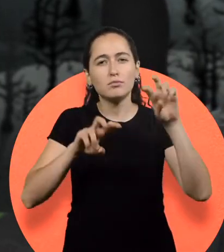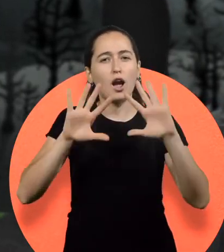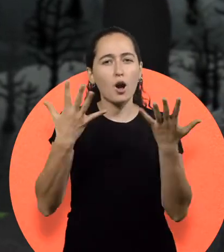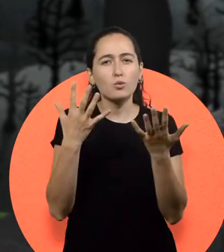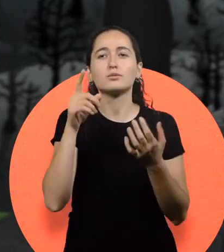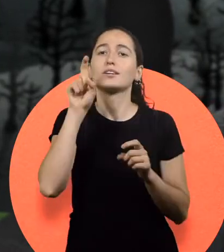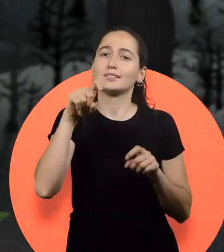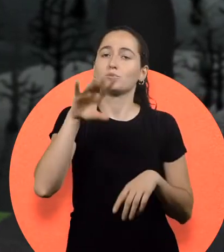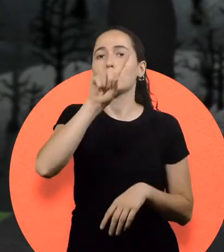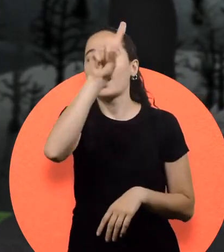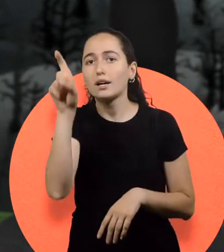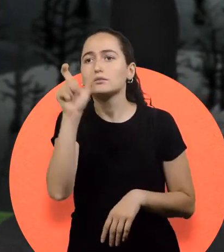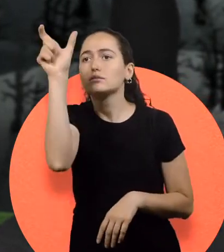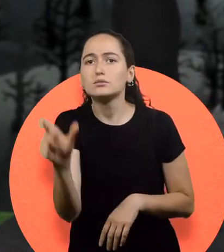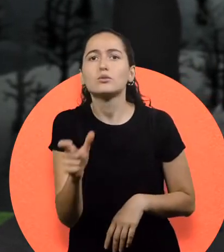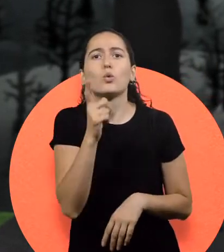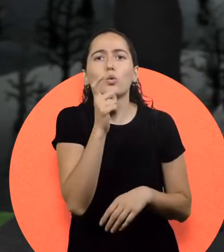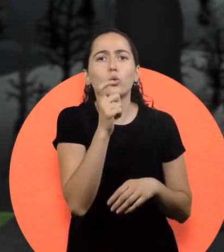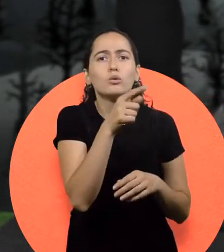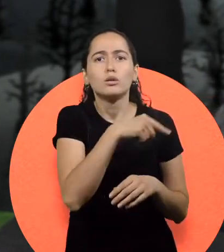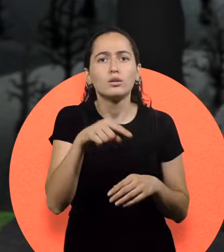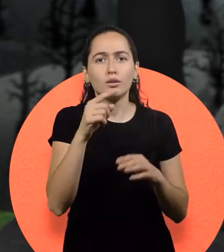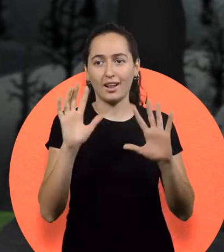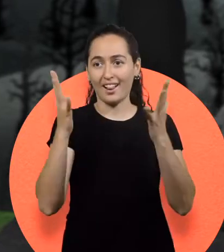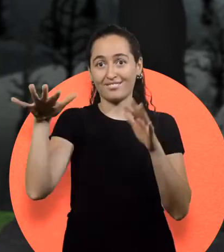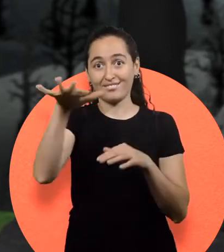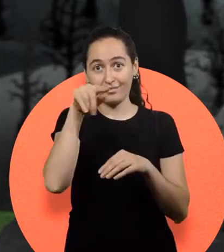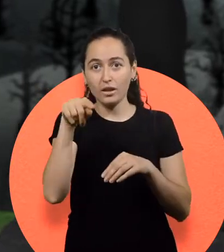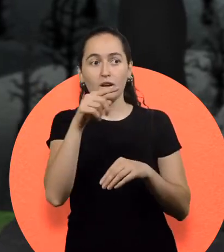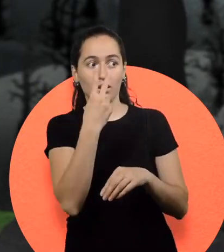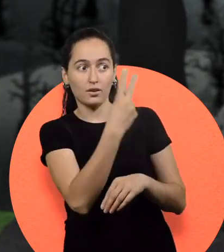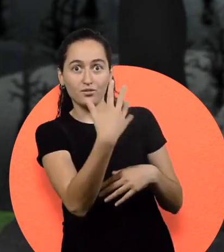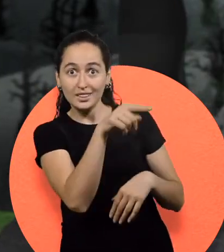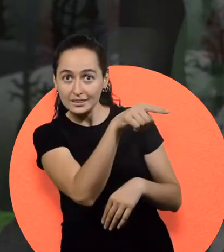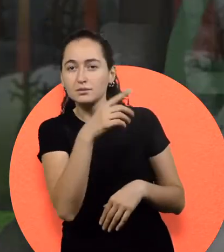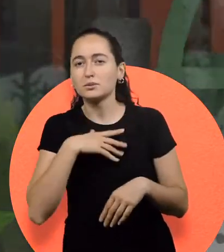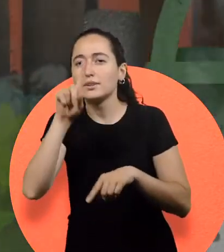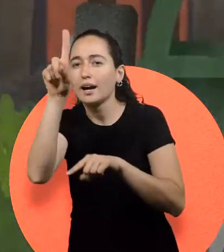Well, I think we need more clues to find out exactly what caused this fire.